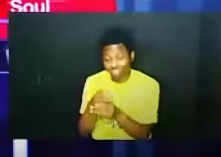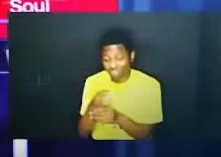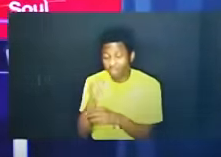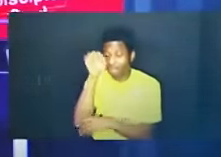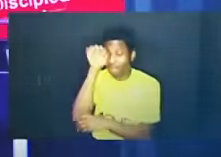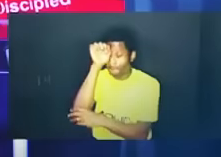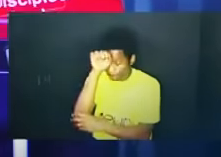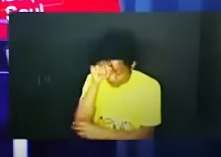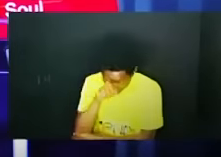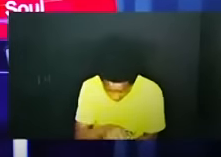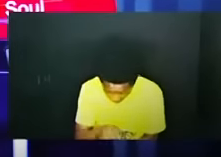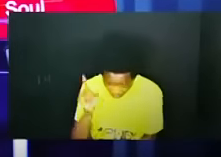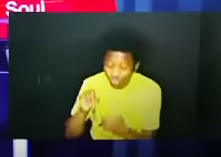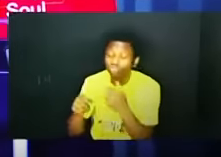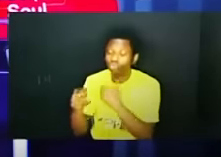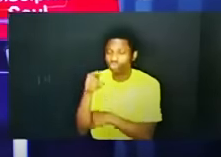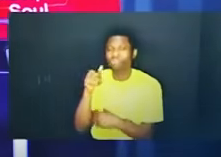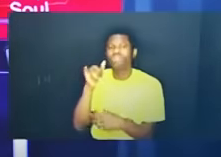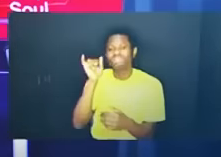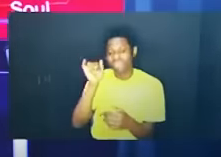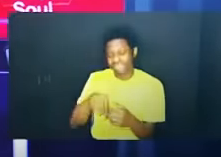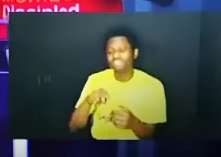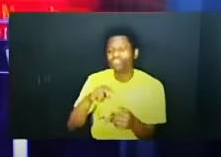But it is